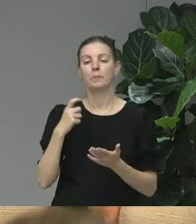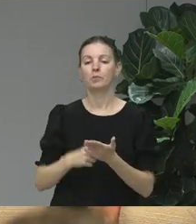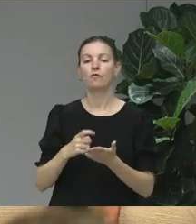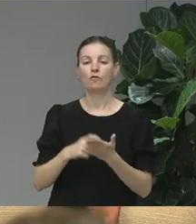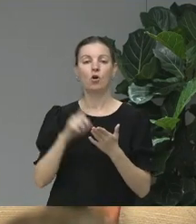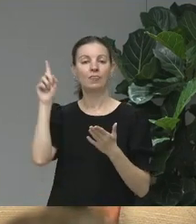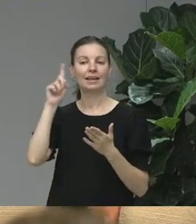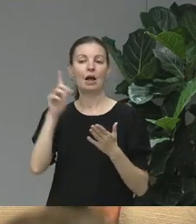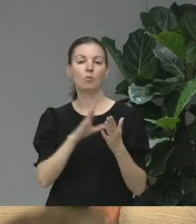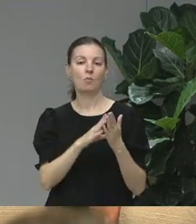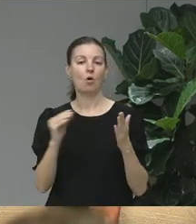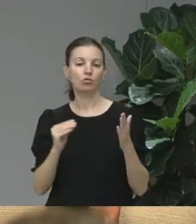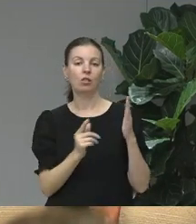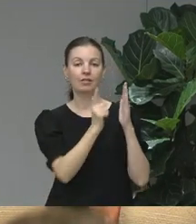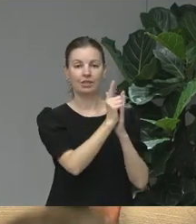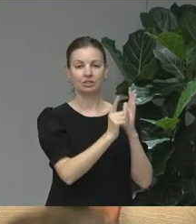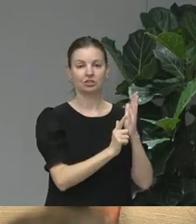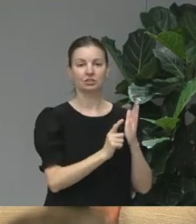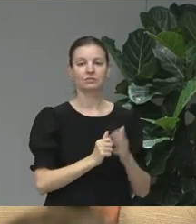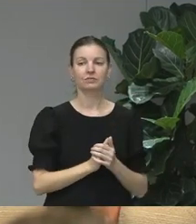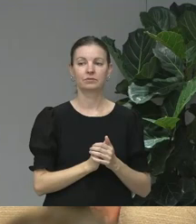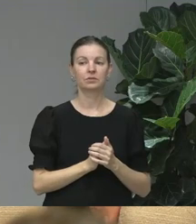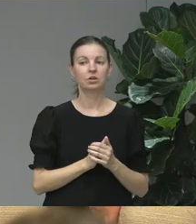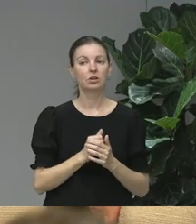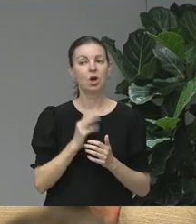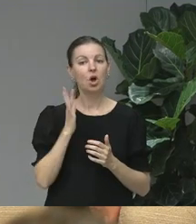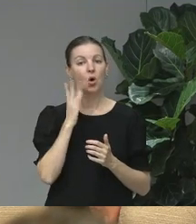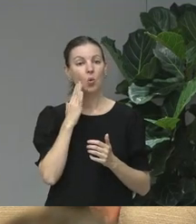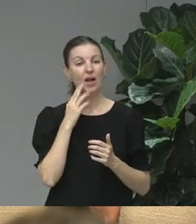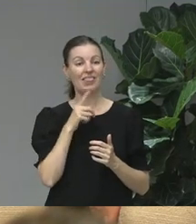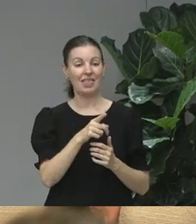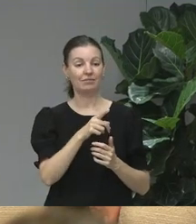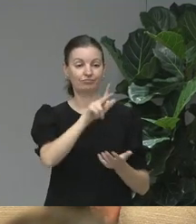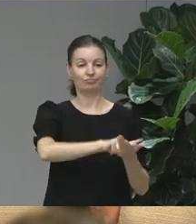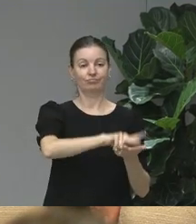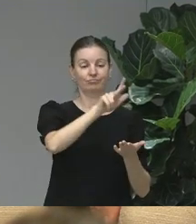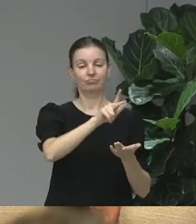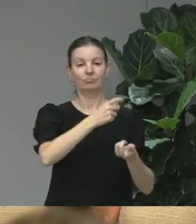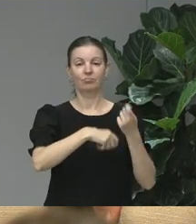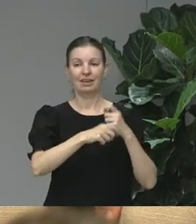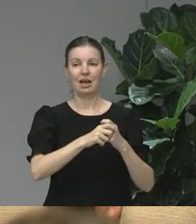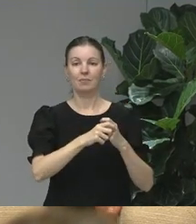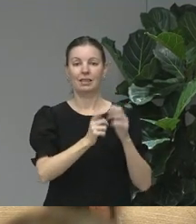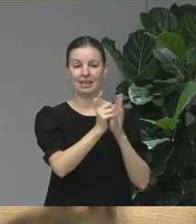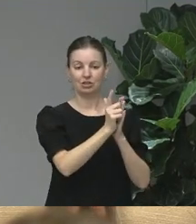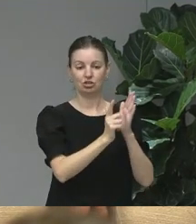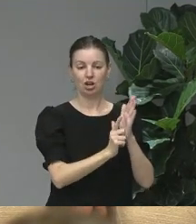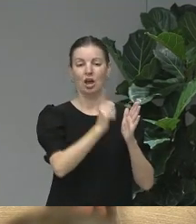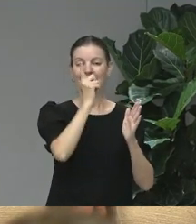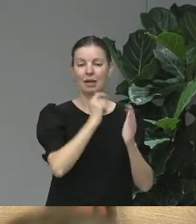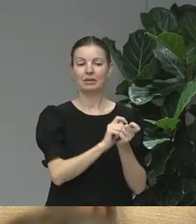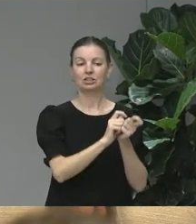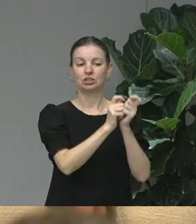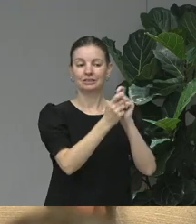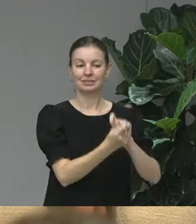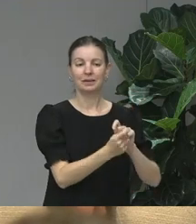we are doing as a legislative one. Once you introduce it as legislation, yes, it can be amended, but it will take a